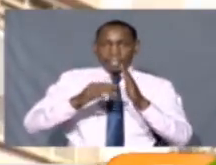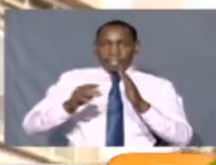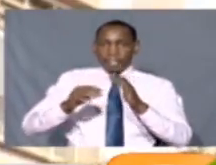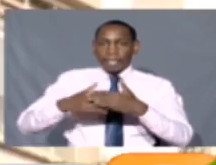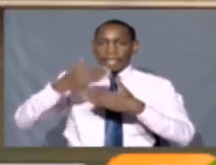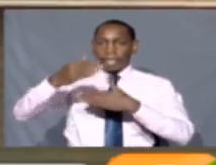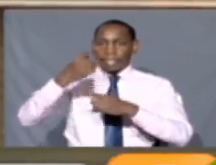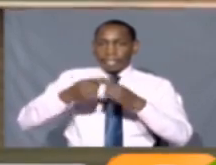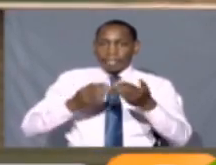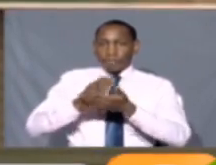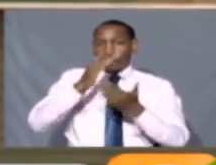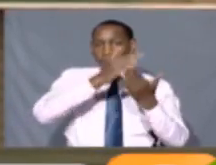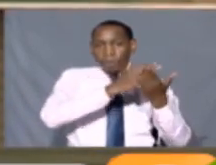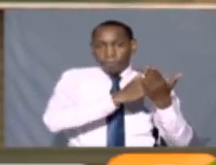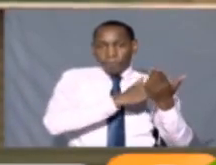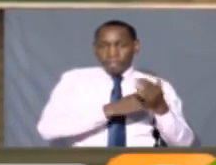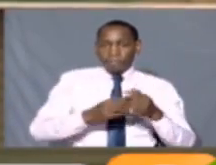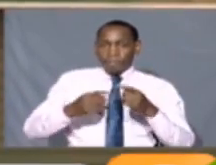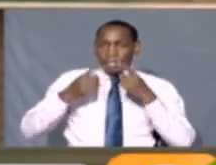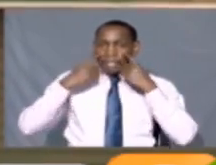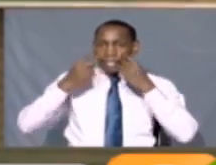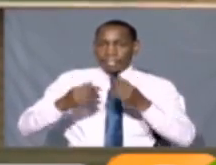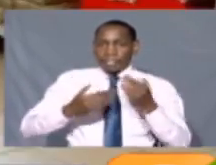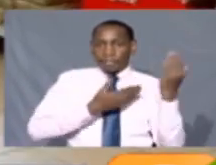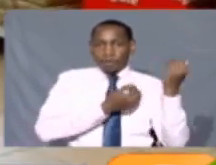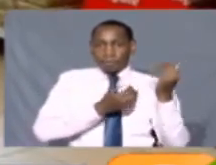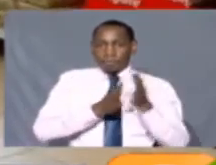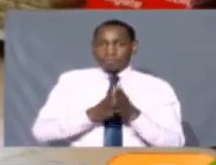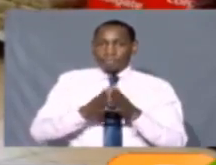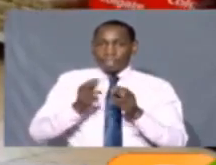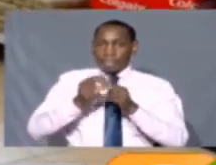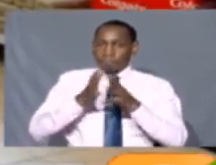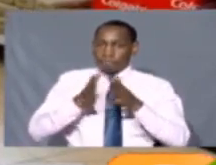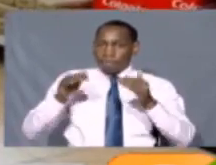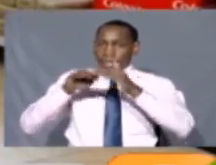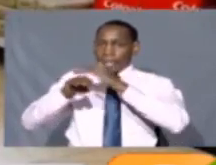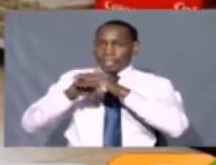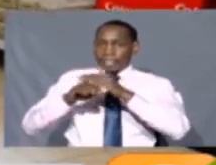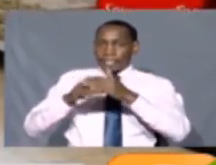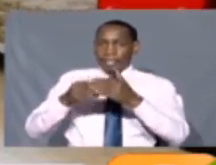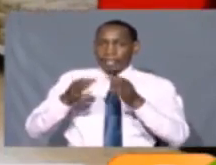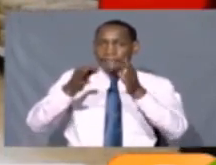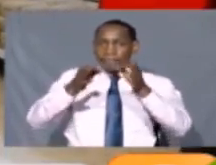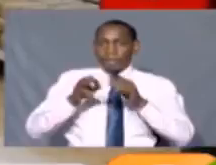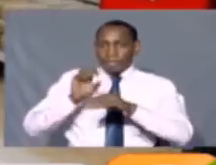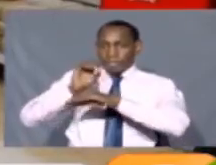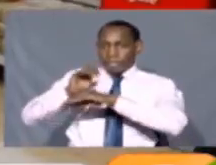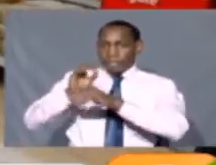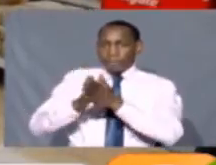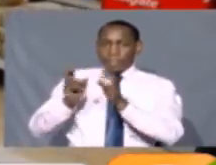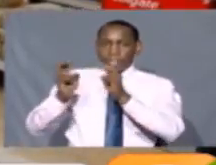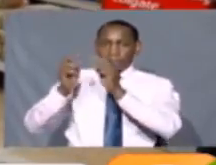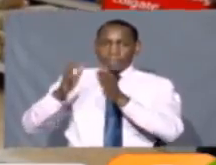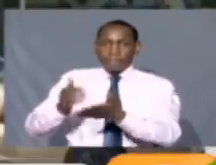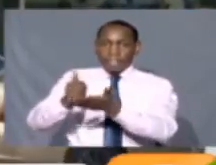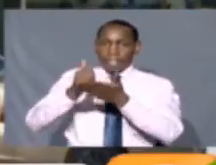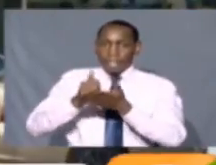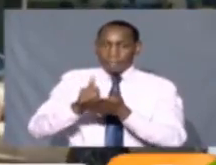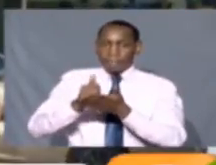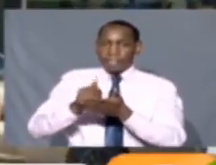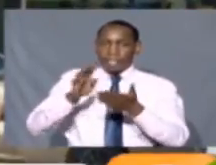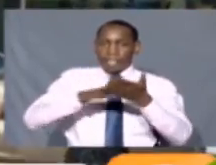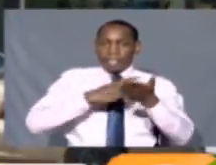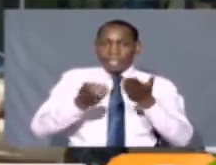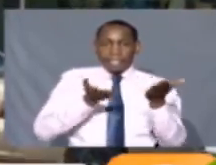Through the Ibuka program, Tuskys hopes to raise its profile by having access to financial advisors and consultants to help them structure